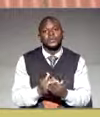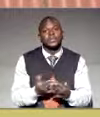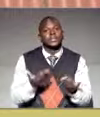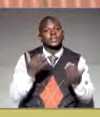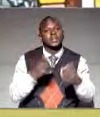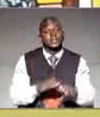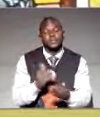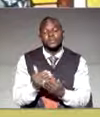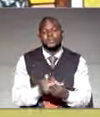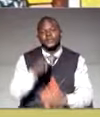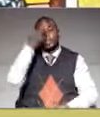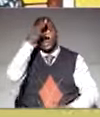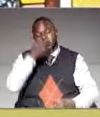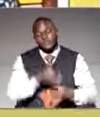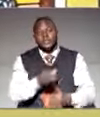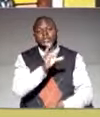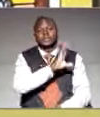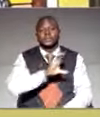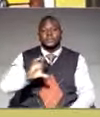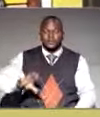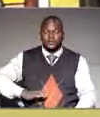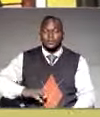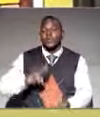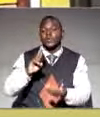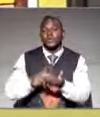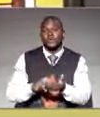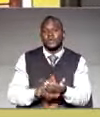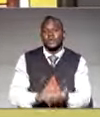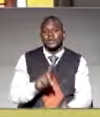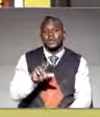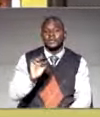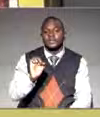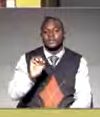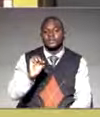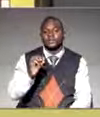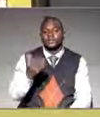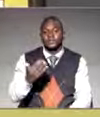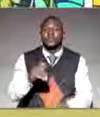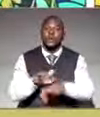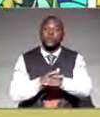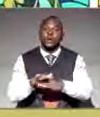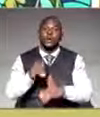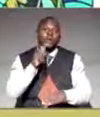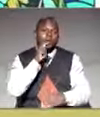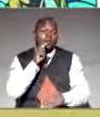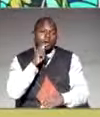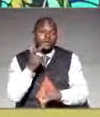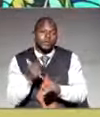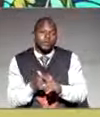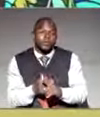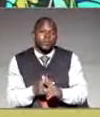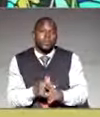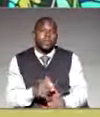Jesus Christ in the Catholic religion on November 1885. He was a Muganda by tribe from